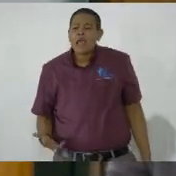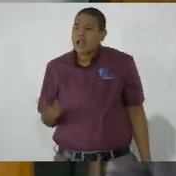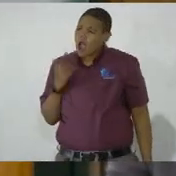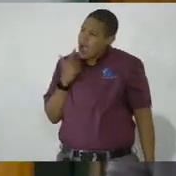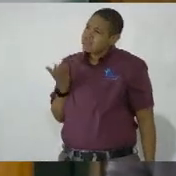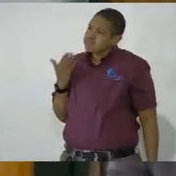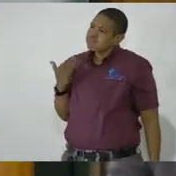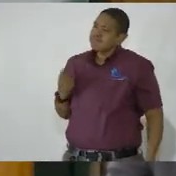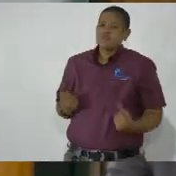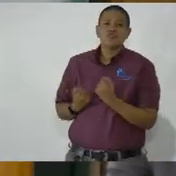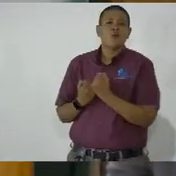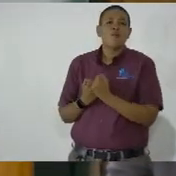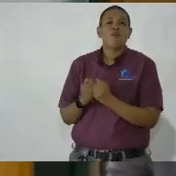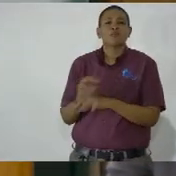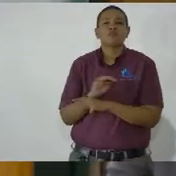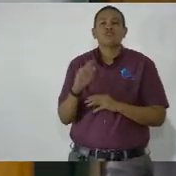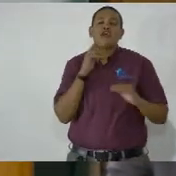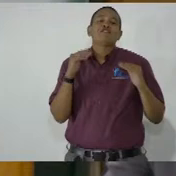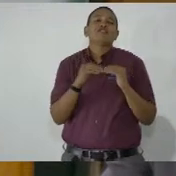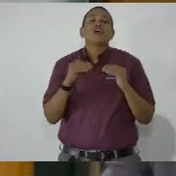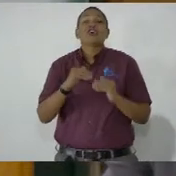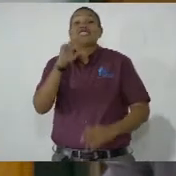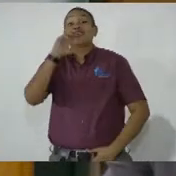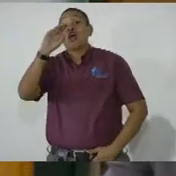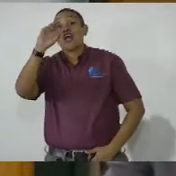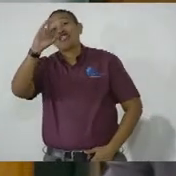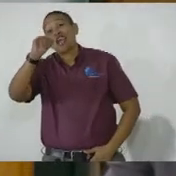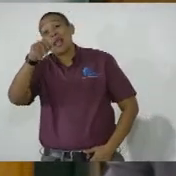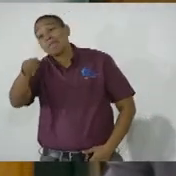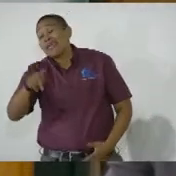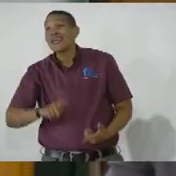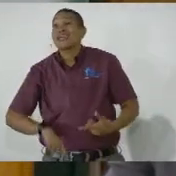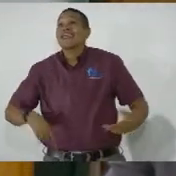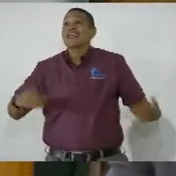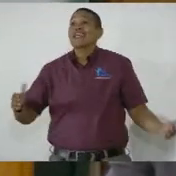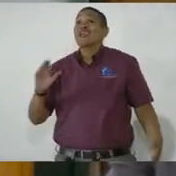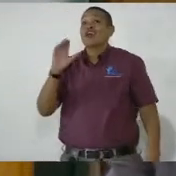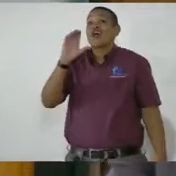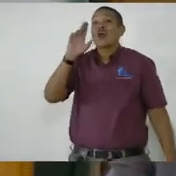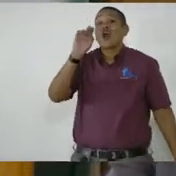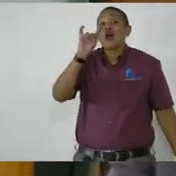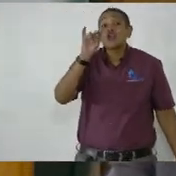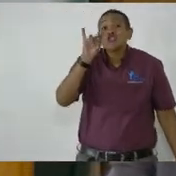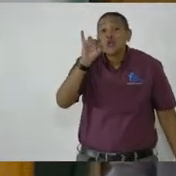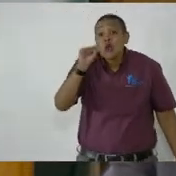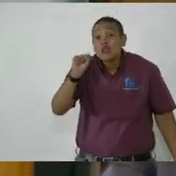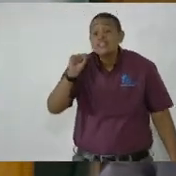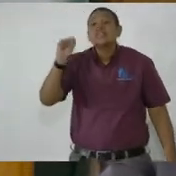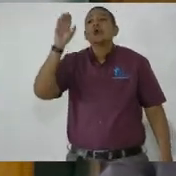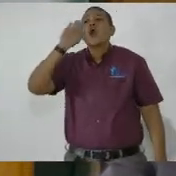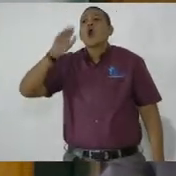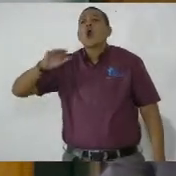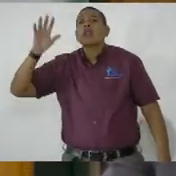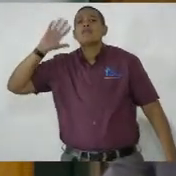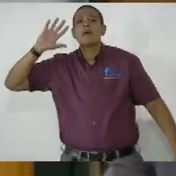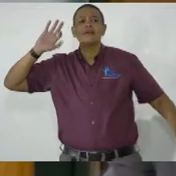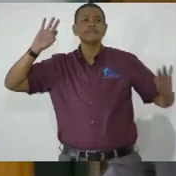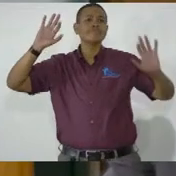the custodians, the Justice of the Peace, all who have helped the past year for us to have a wonderful